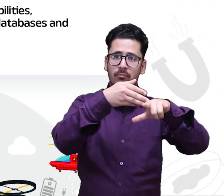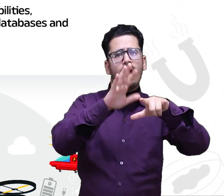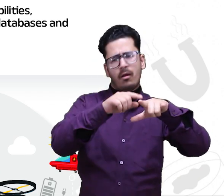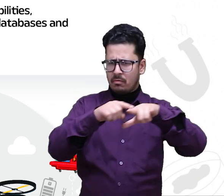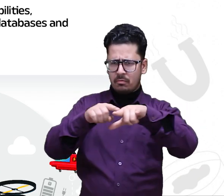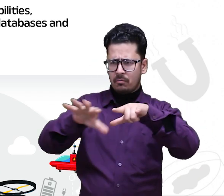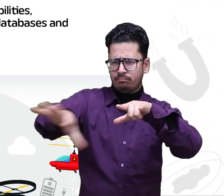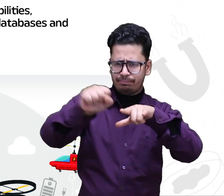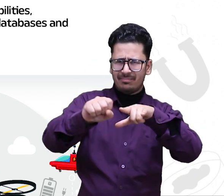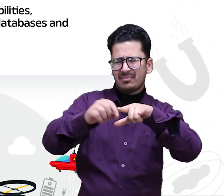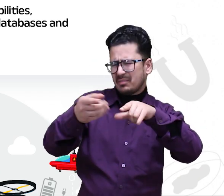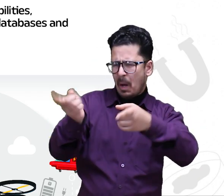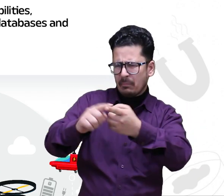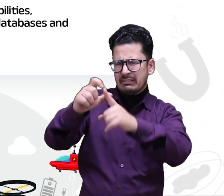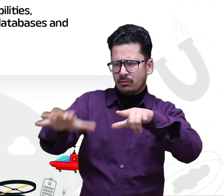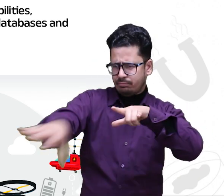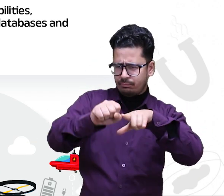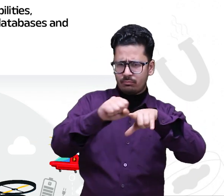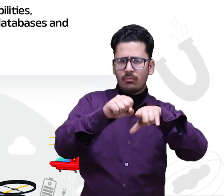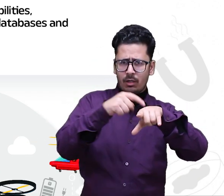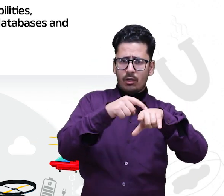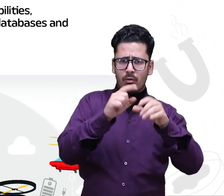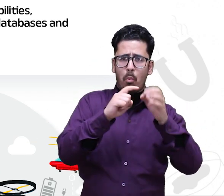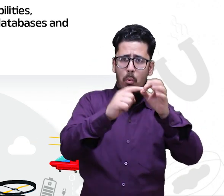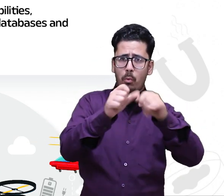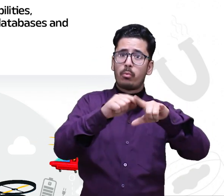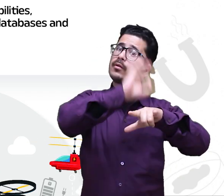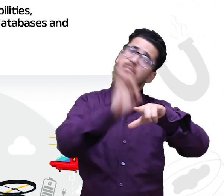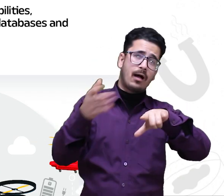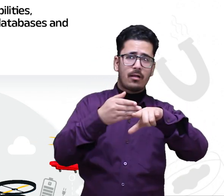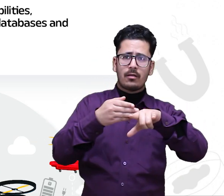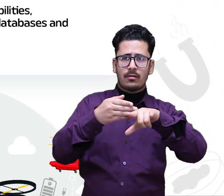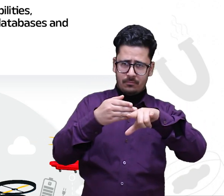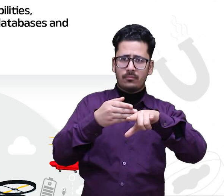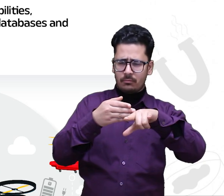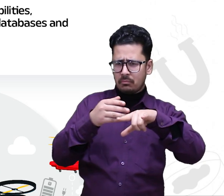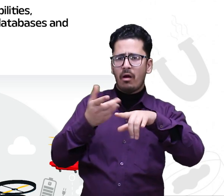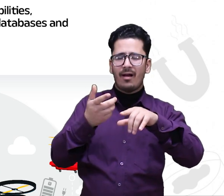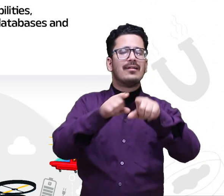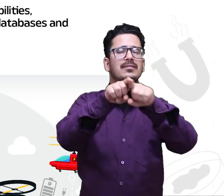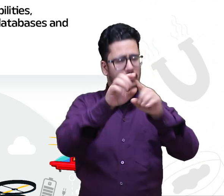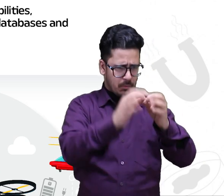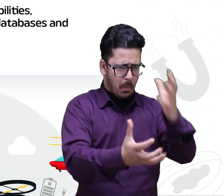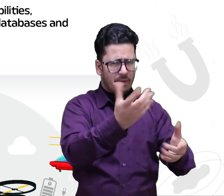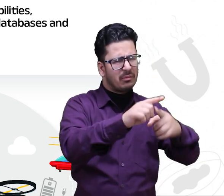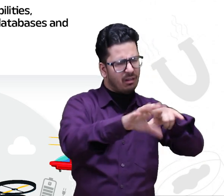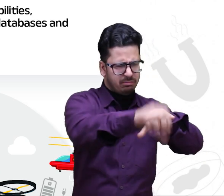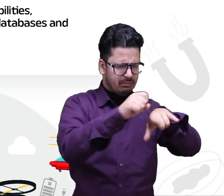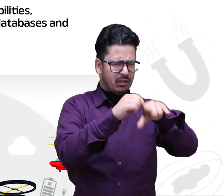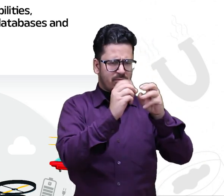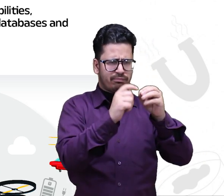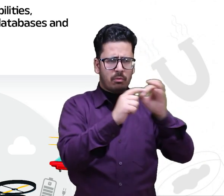by drones is processed using advanced algorithm and machines learning techniques.